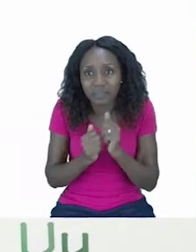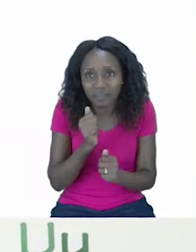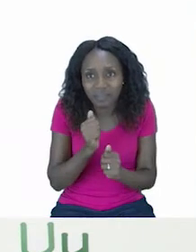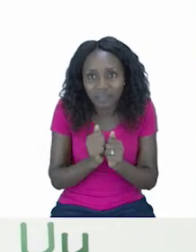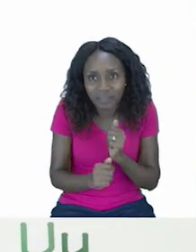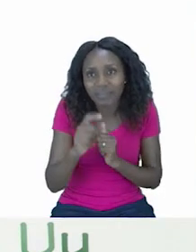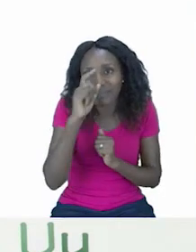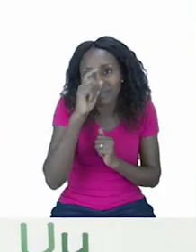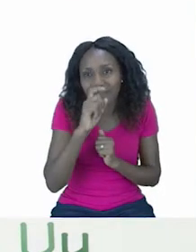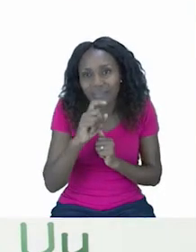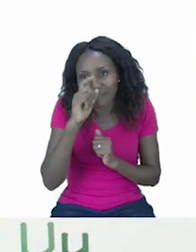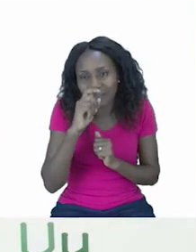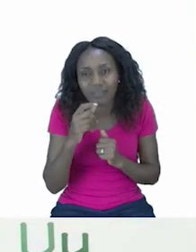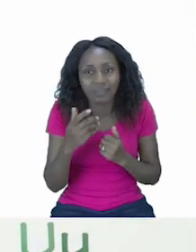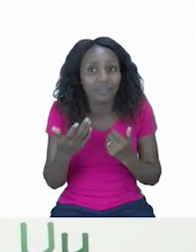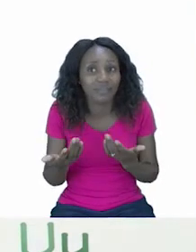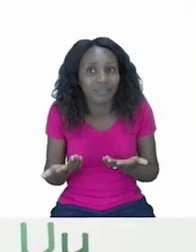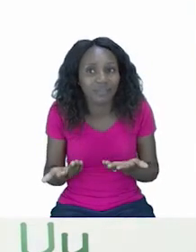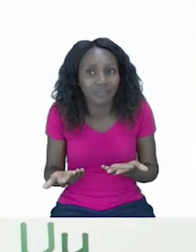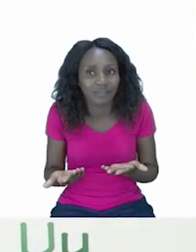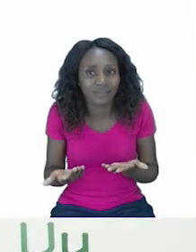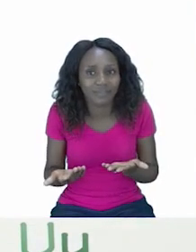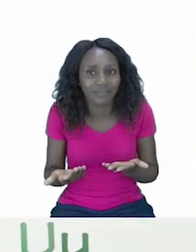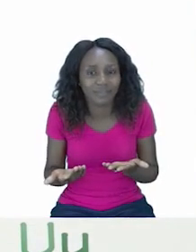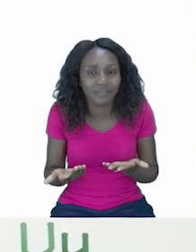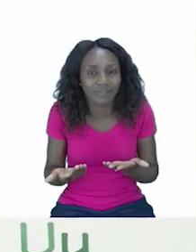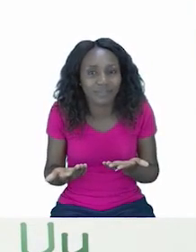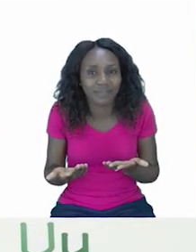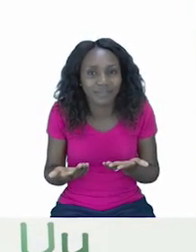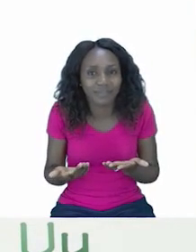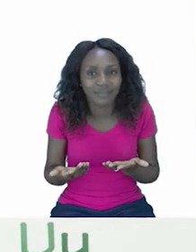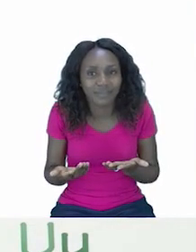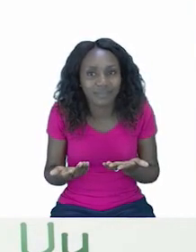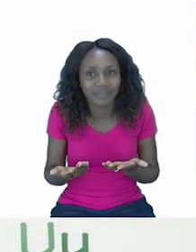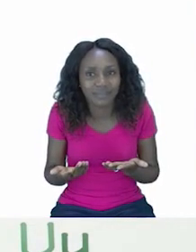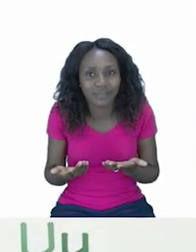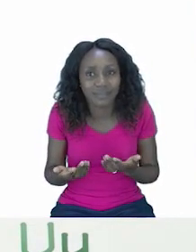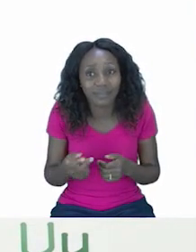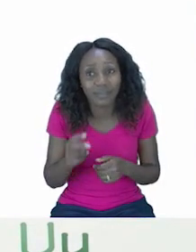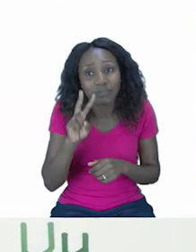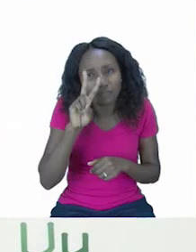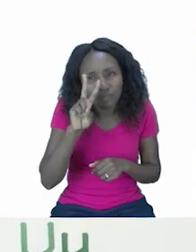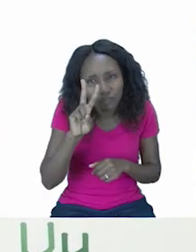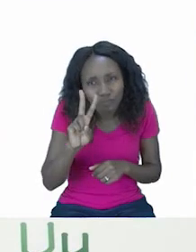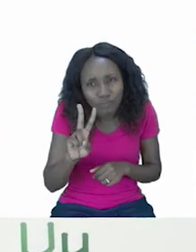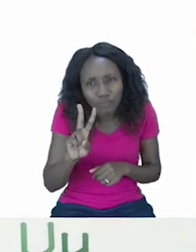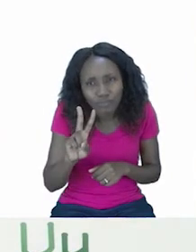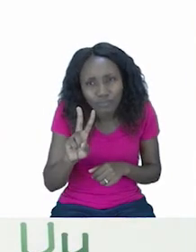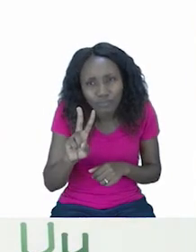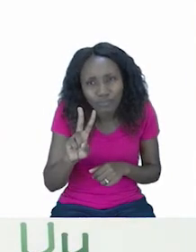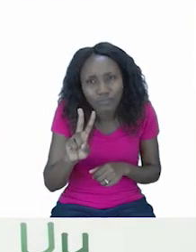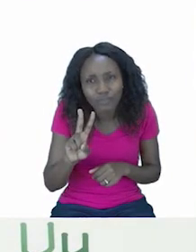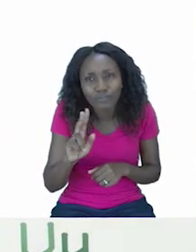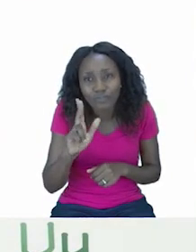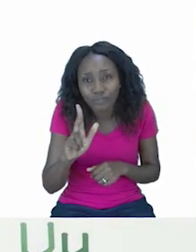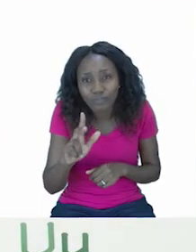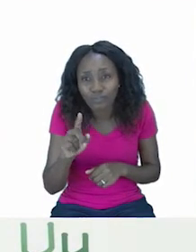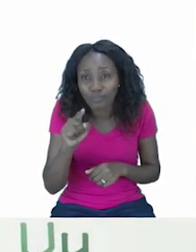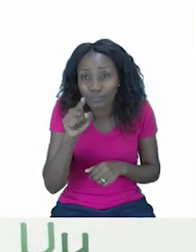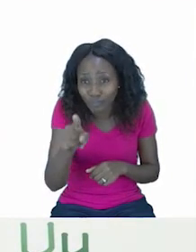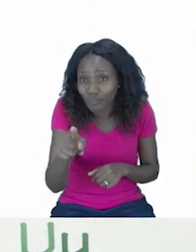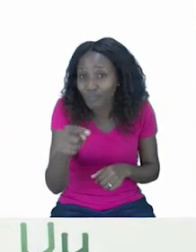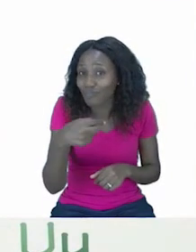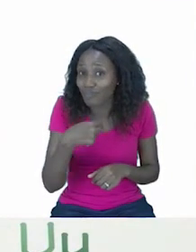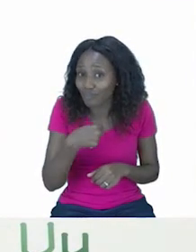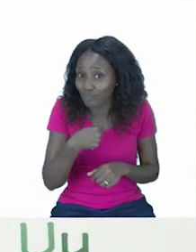sister? And then when it is 2 people, like you and me,